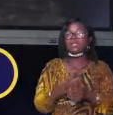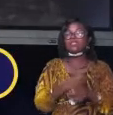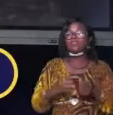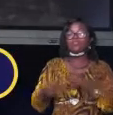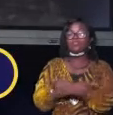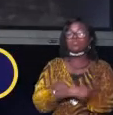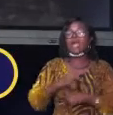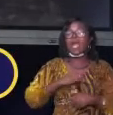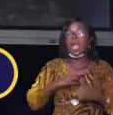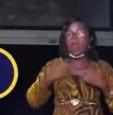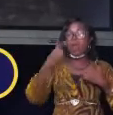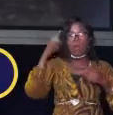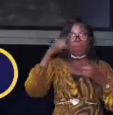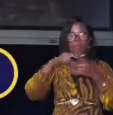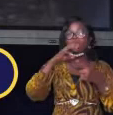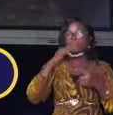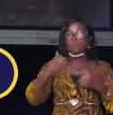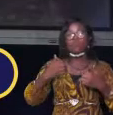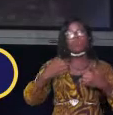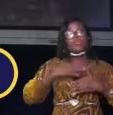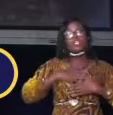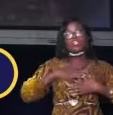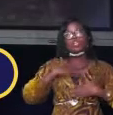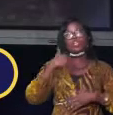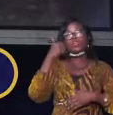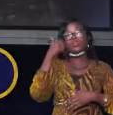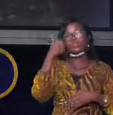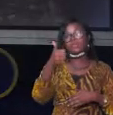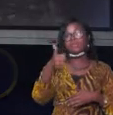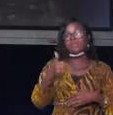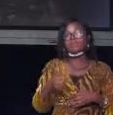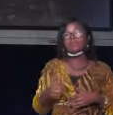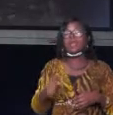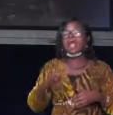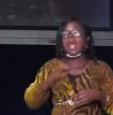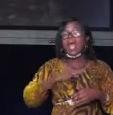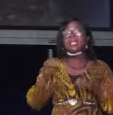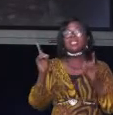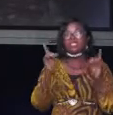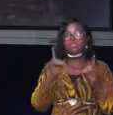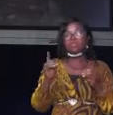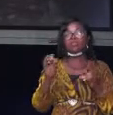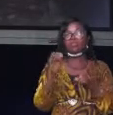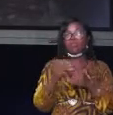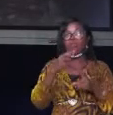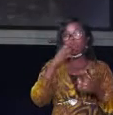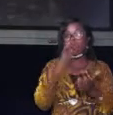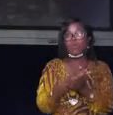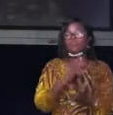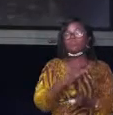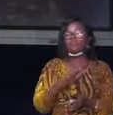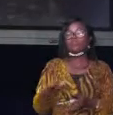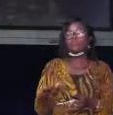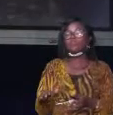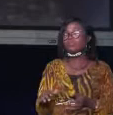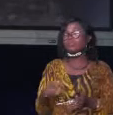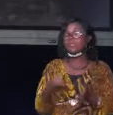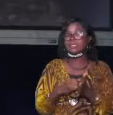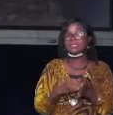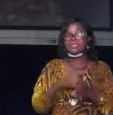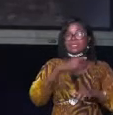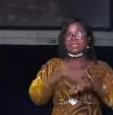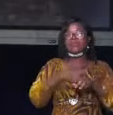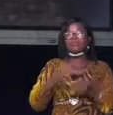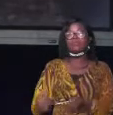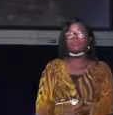learning regular, irregular, finite, and non-finite verbs. I did too. Well done, children.